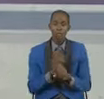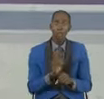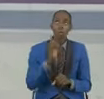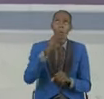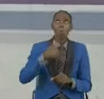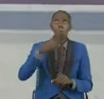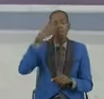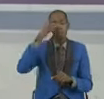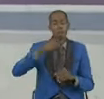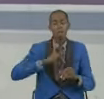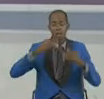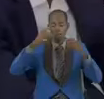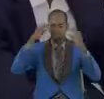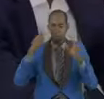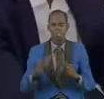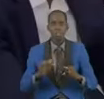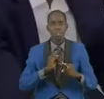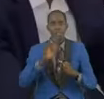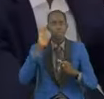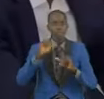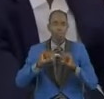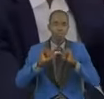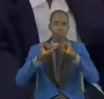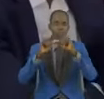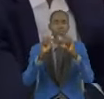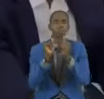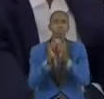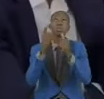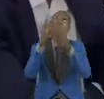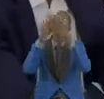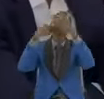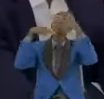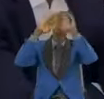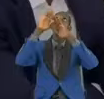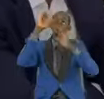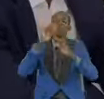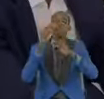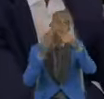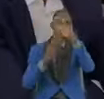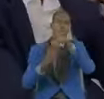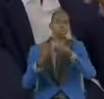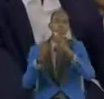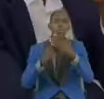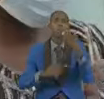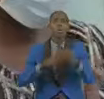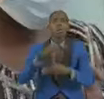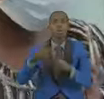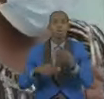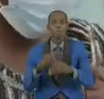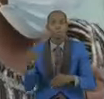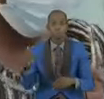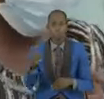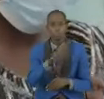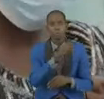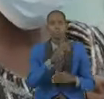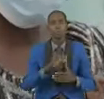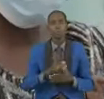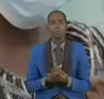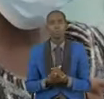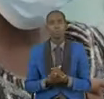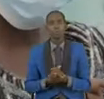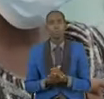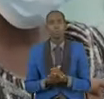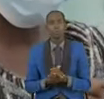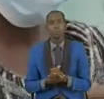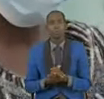continue with the heavenly vision. How about you? I said, how about you? I might tell you